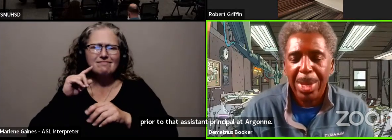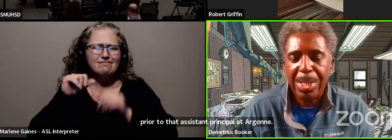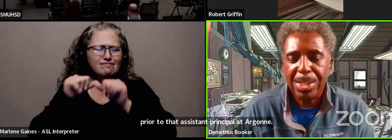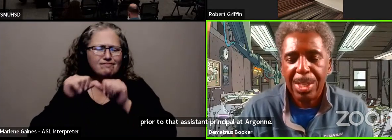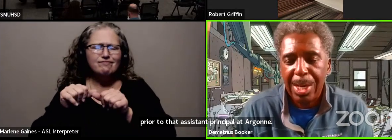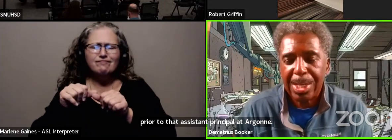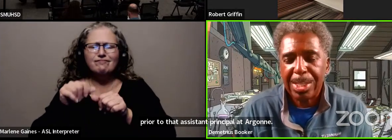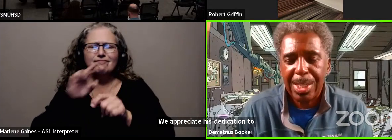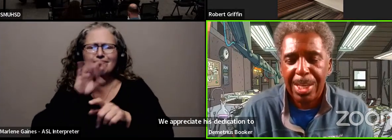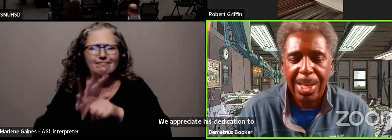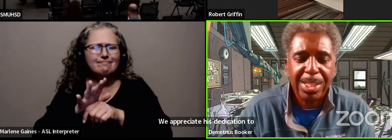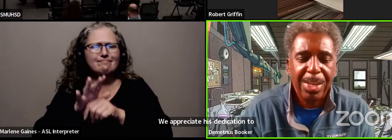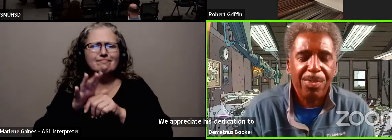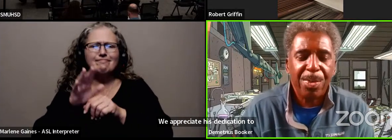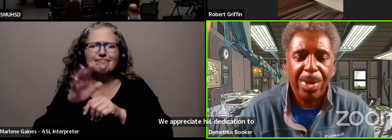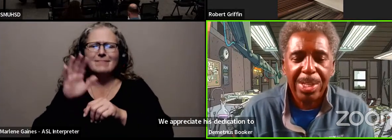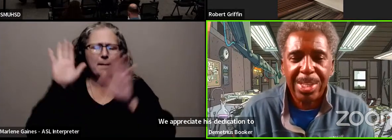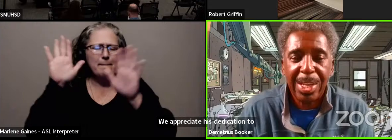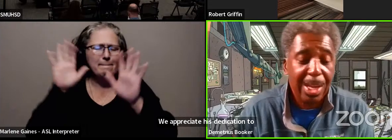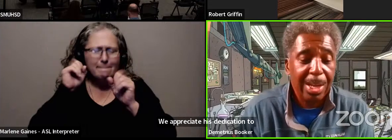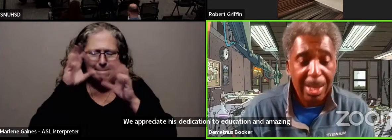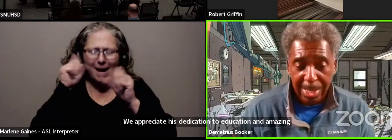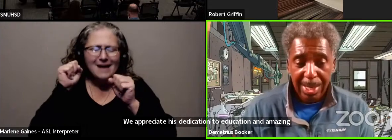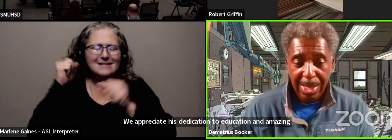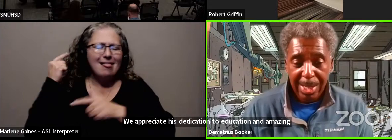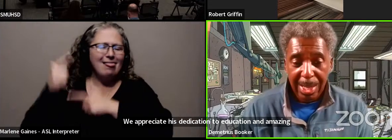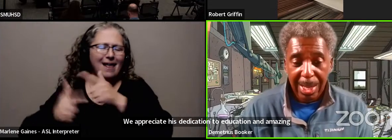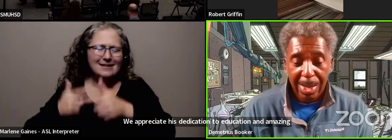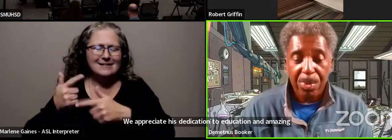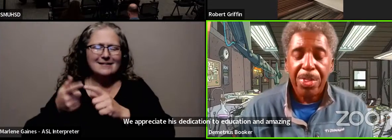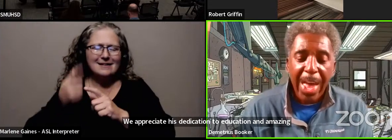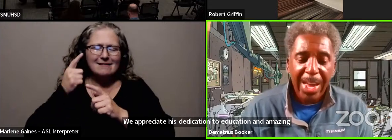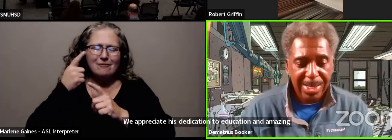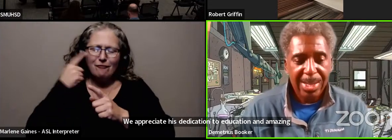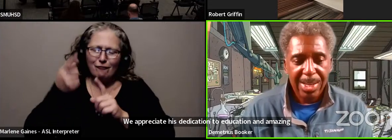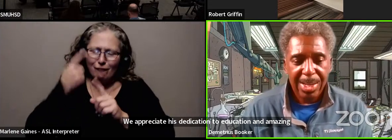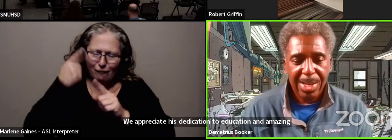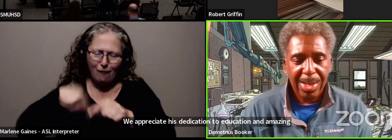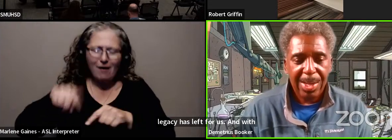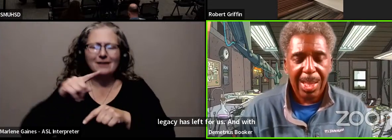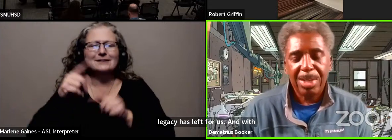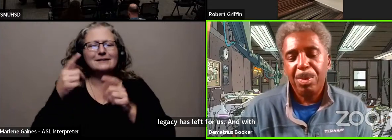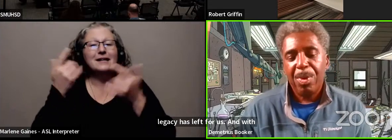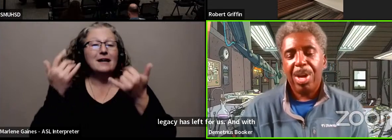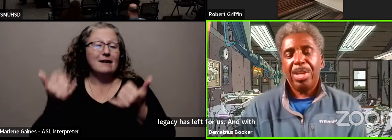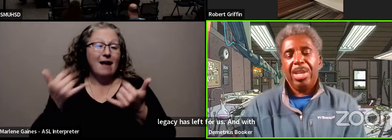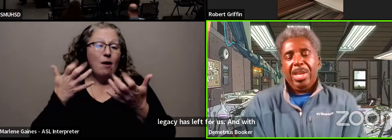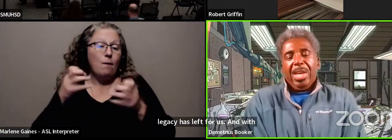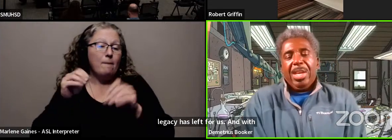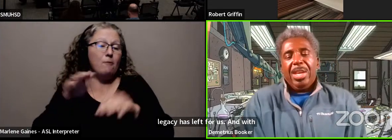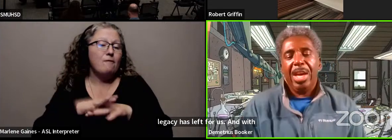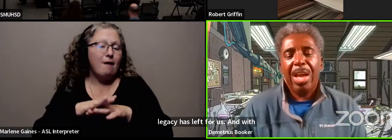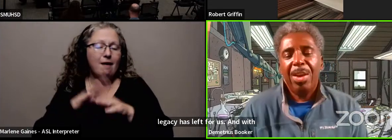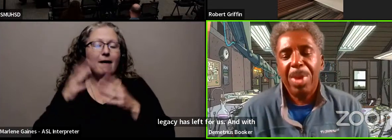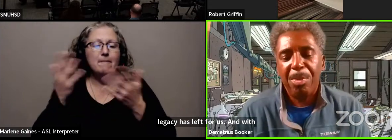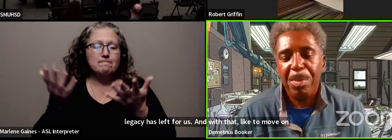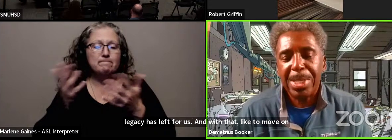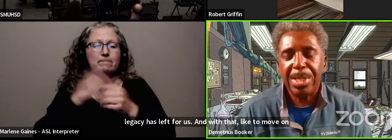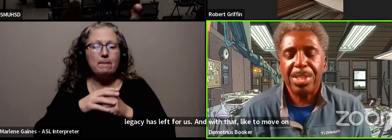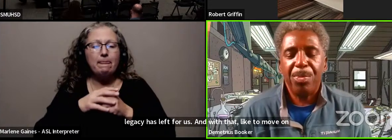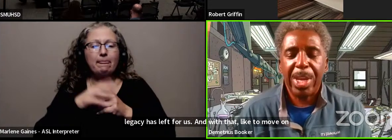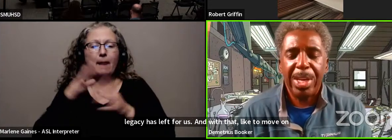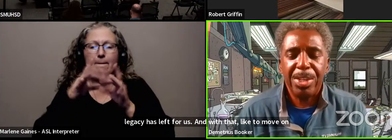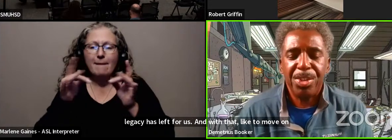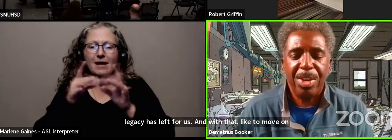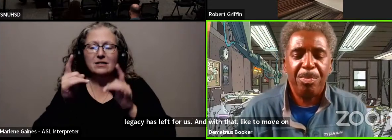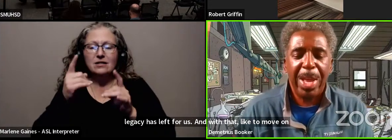and the amazing legacy he has left for us. And with that, I'd like to move on. And we have a